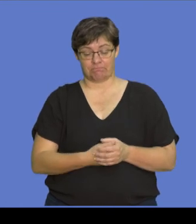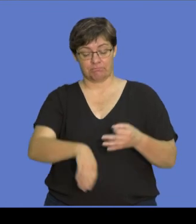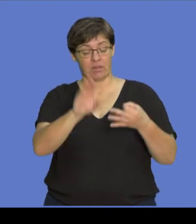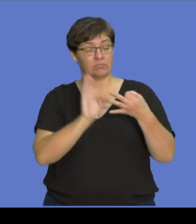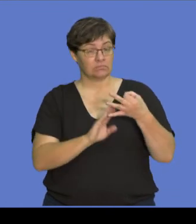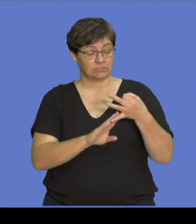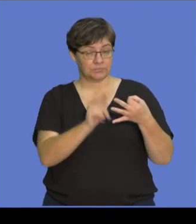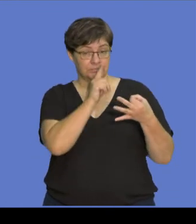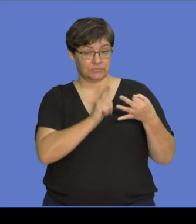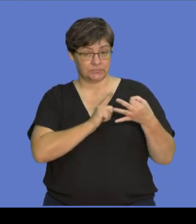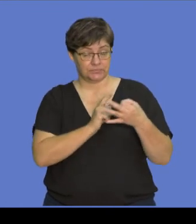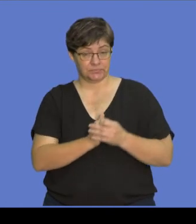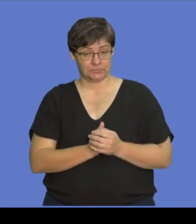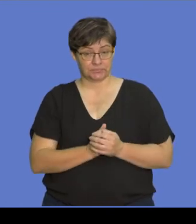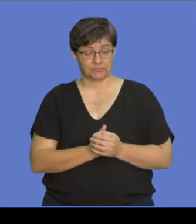next one you are told